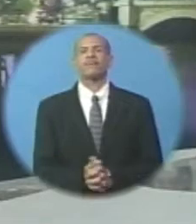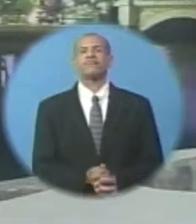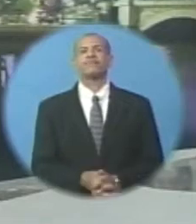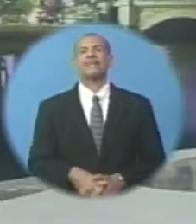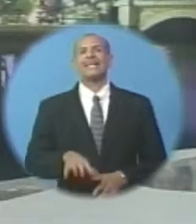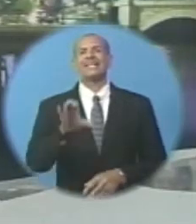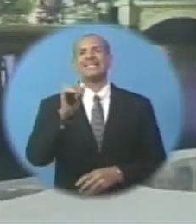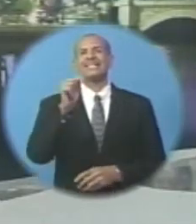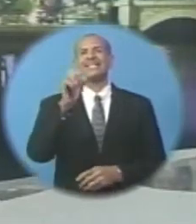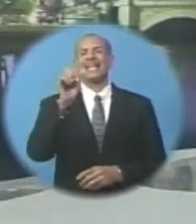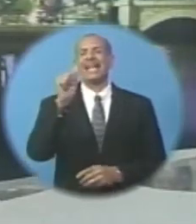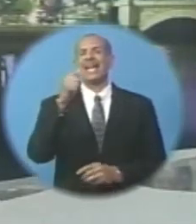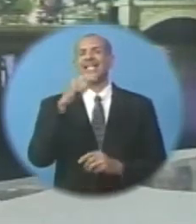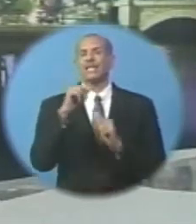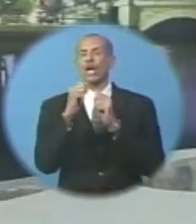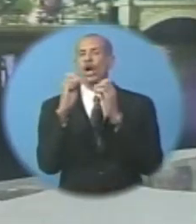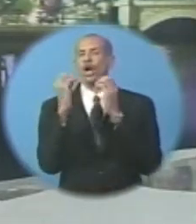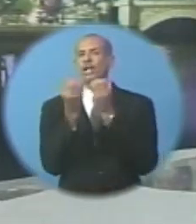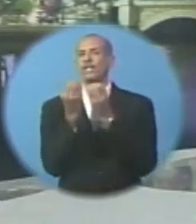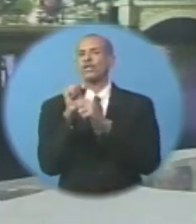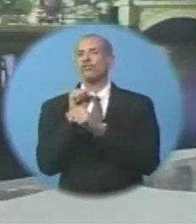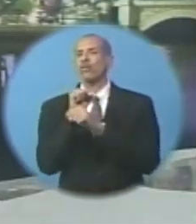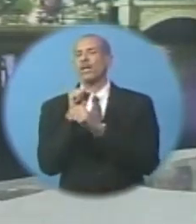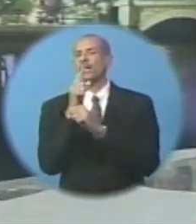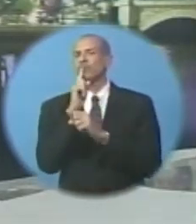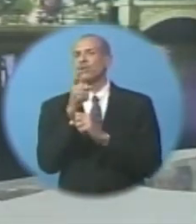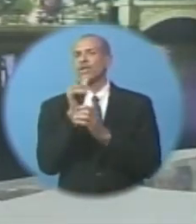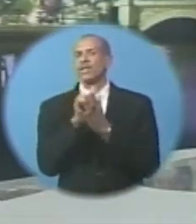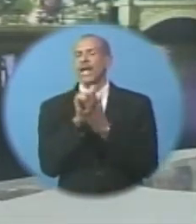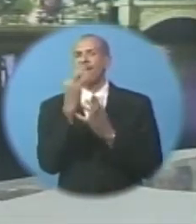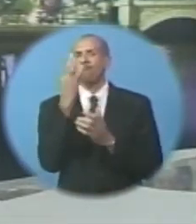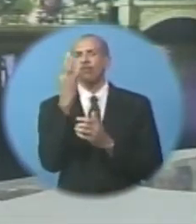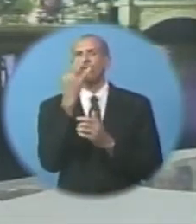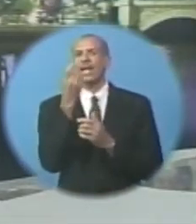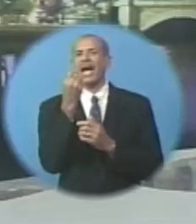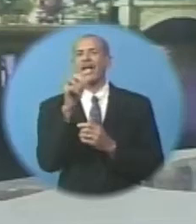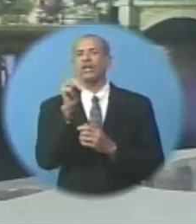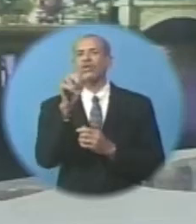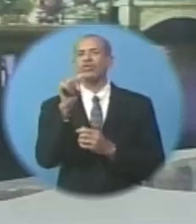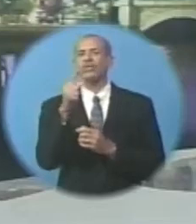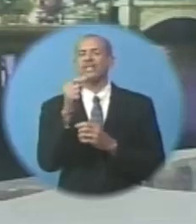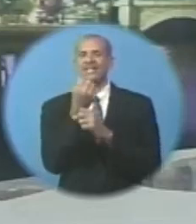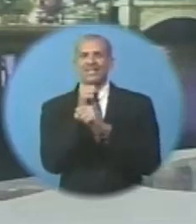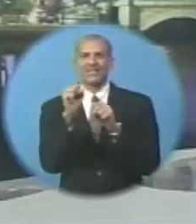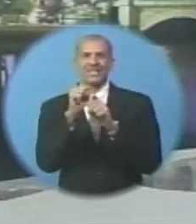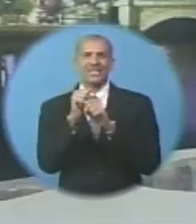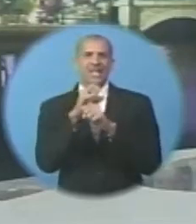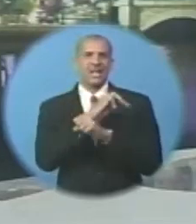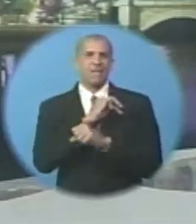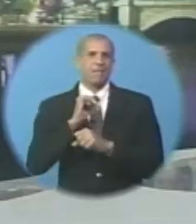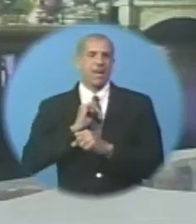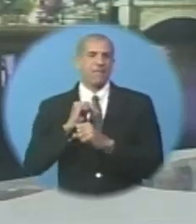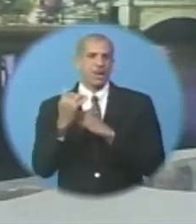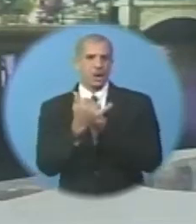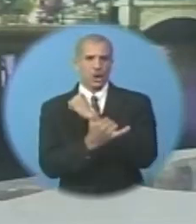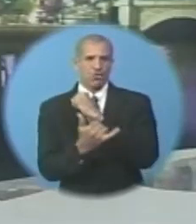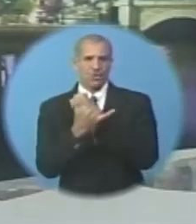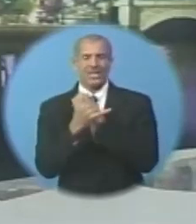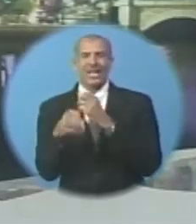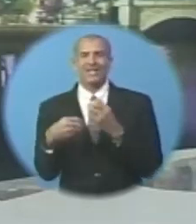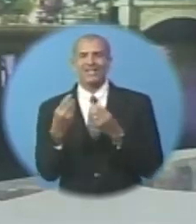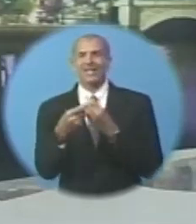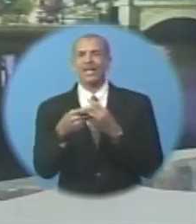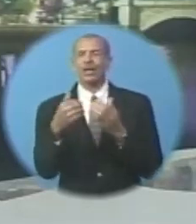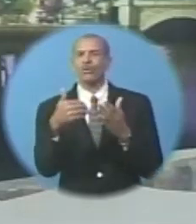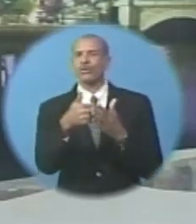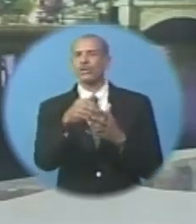The CTA is an organization working to ensure food and nutrition securities in member countries and has donated